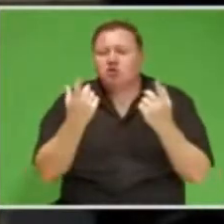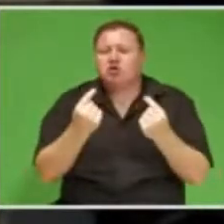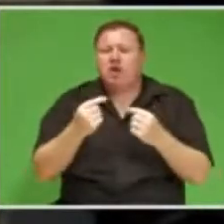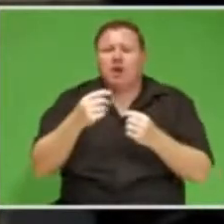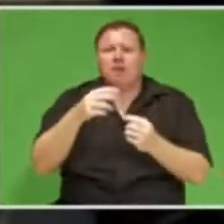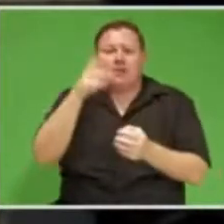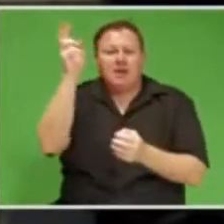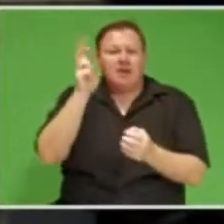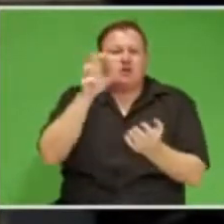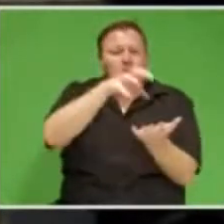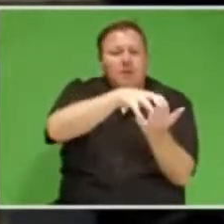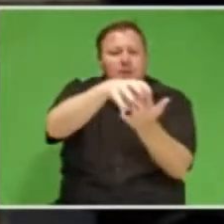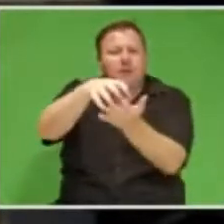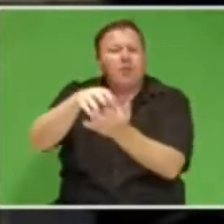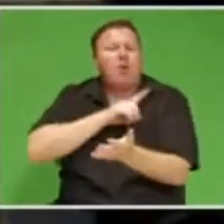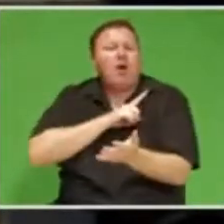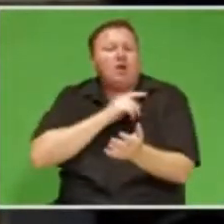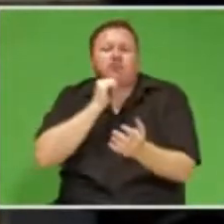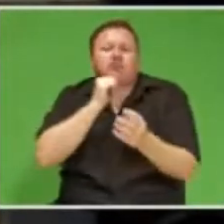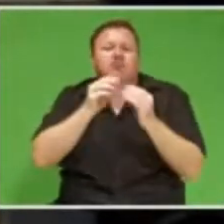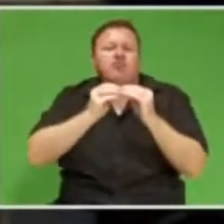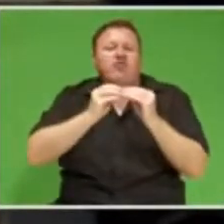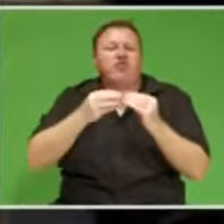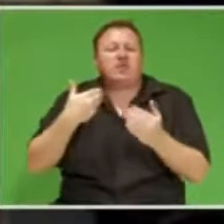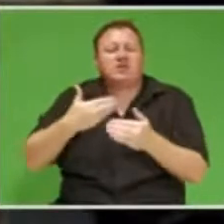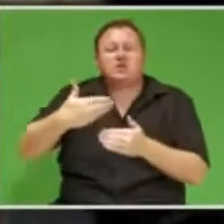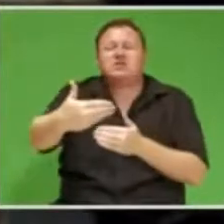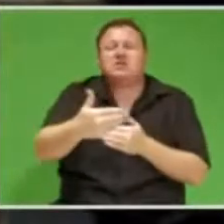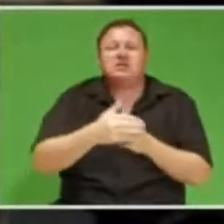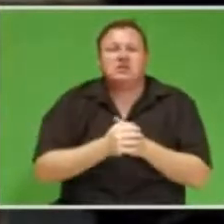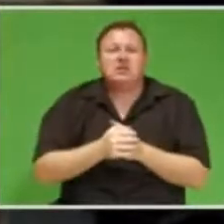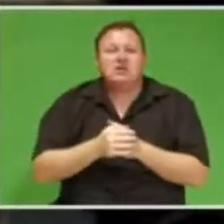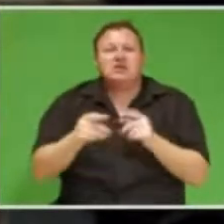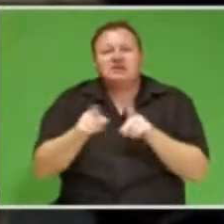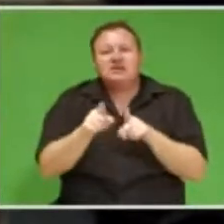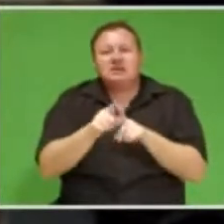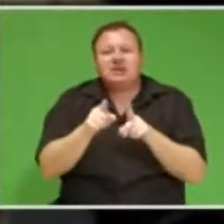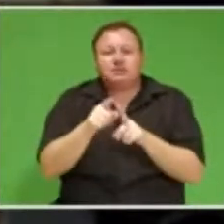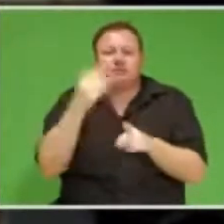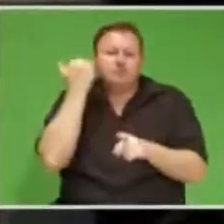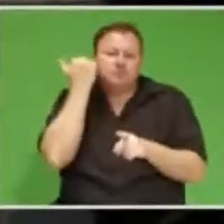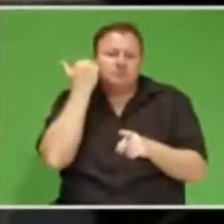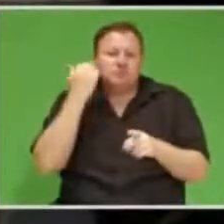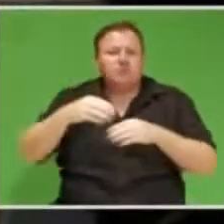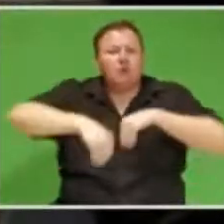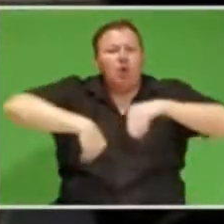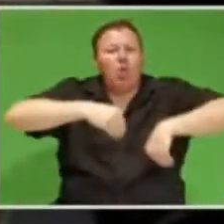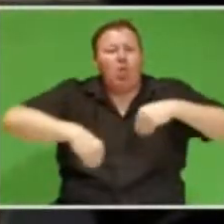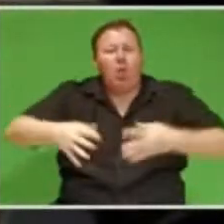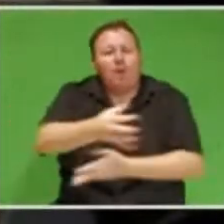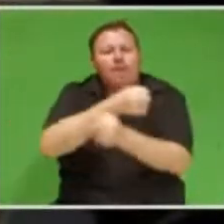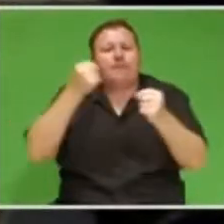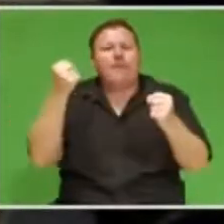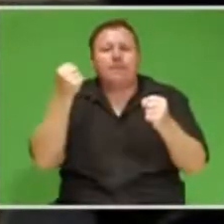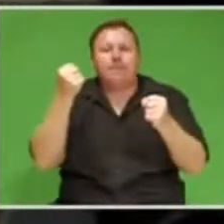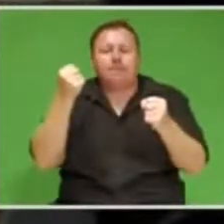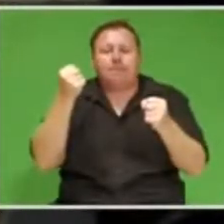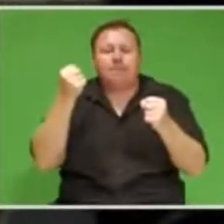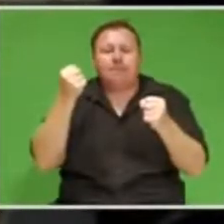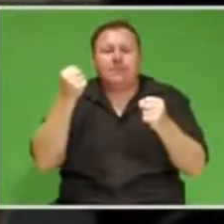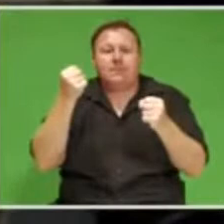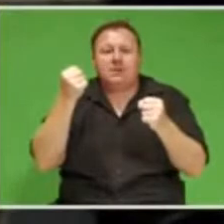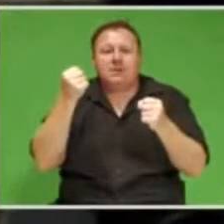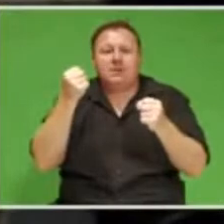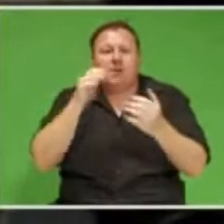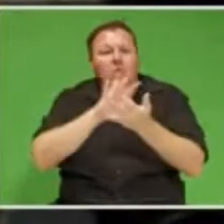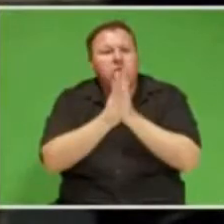due to a lack of maintenance, and the effects of state capture on our institutions. What